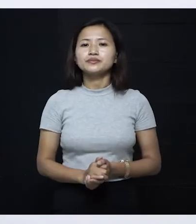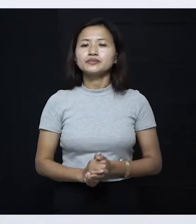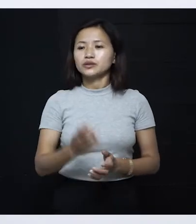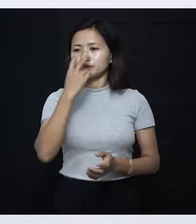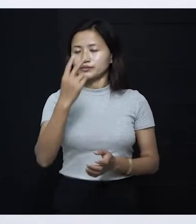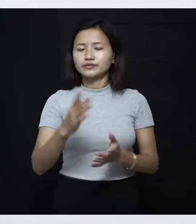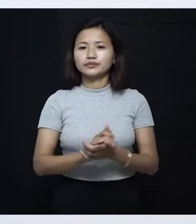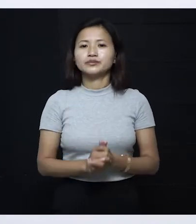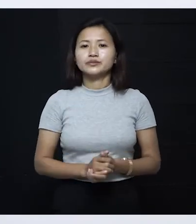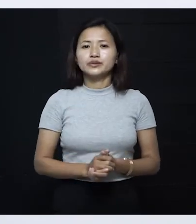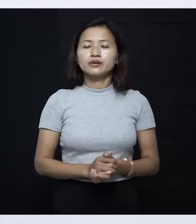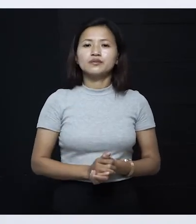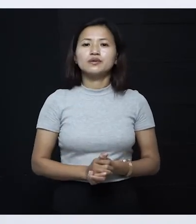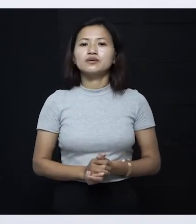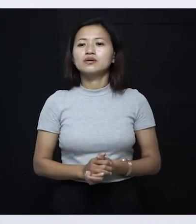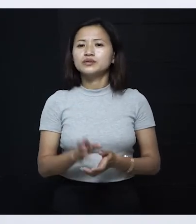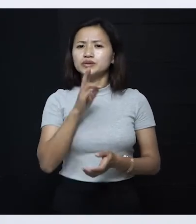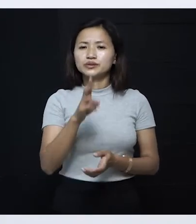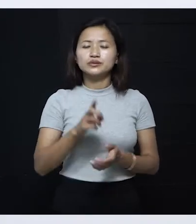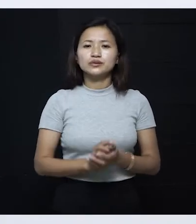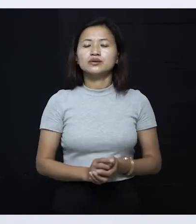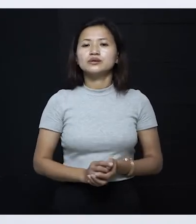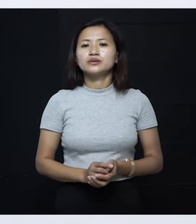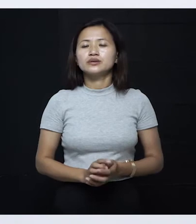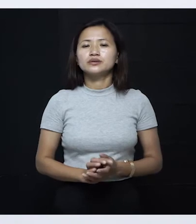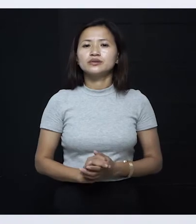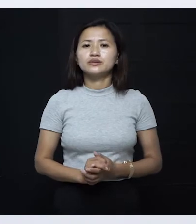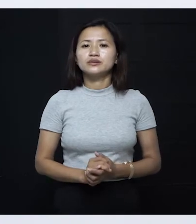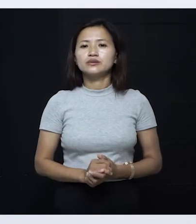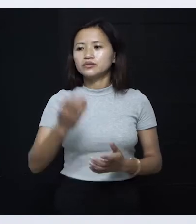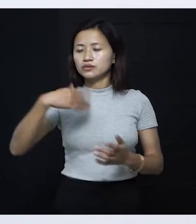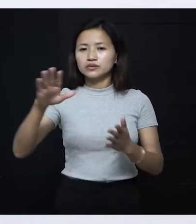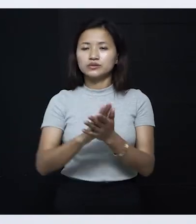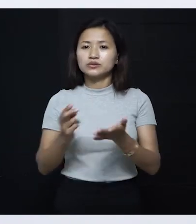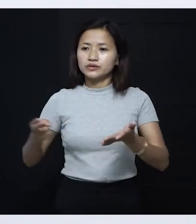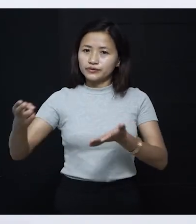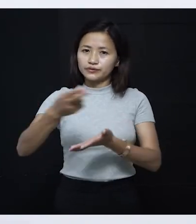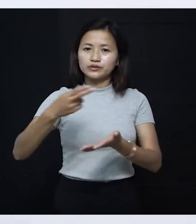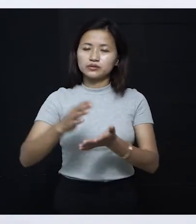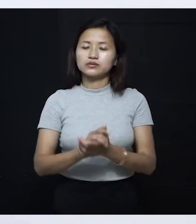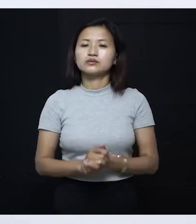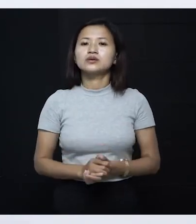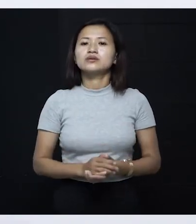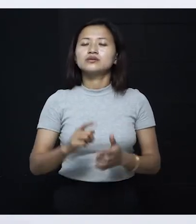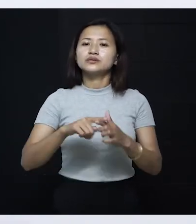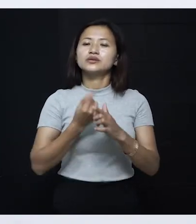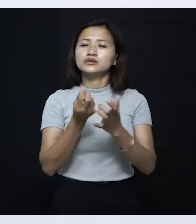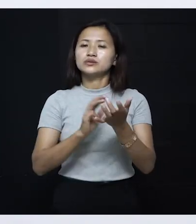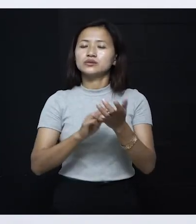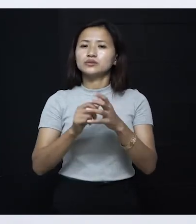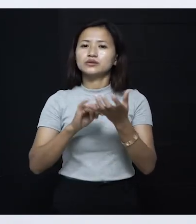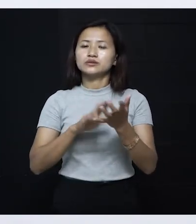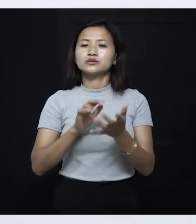have seen it, you have witnessed it, and I'm sure you have even gone to the field also. Jum cultivated field, okay? I'm